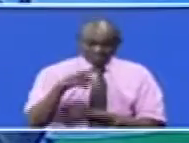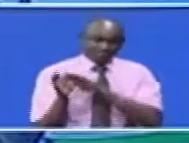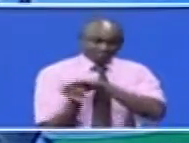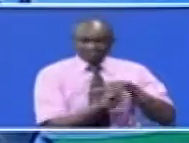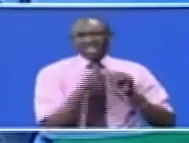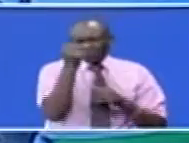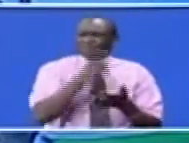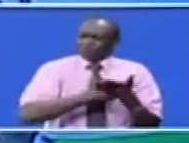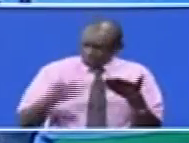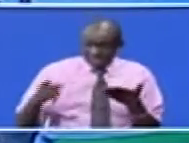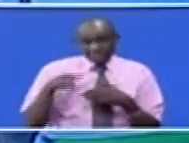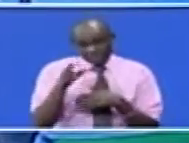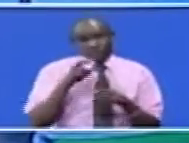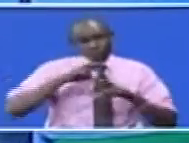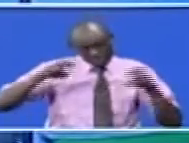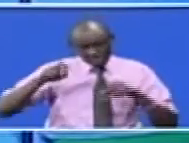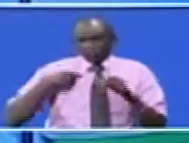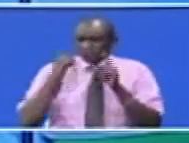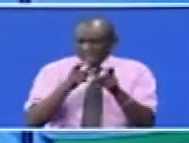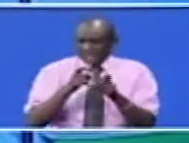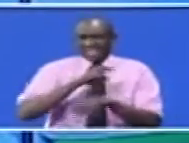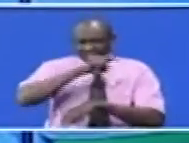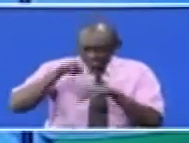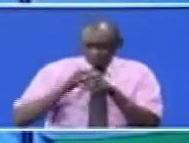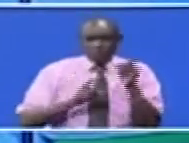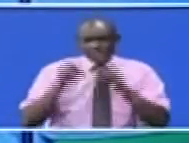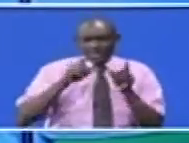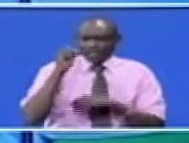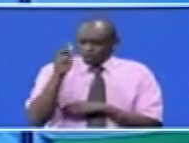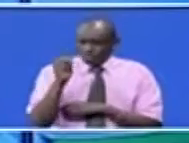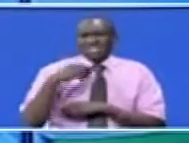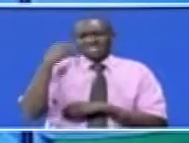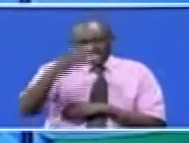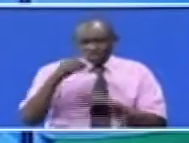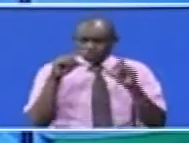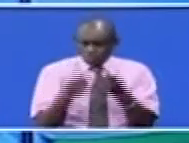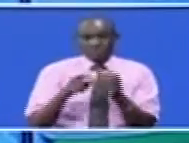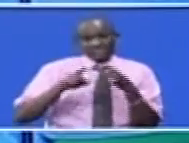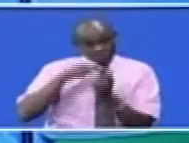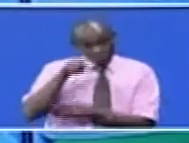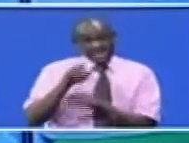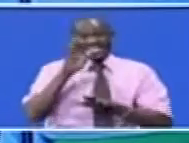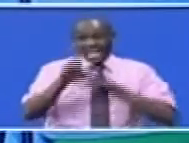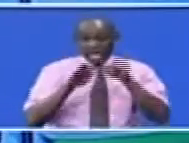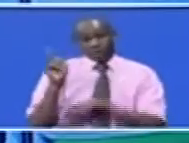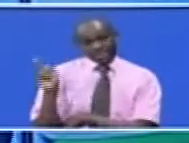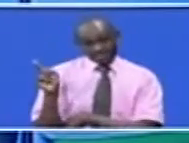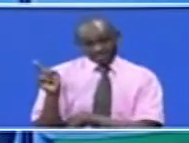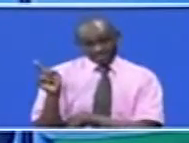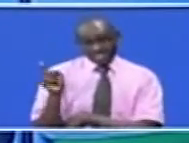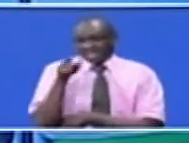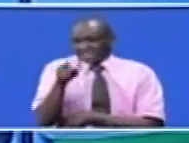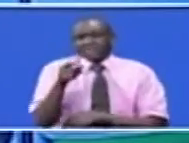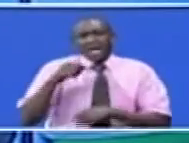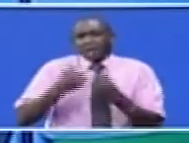5 weeks of regional soccer talent search, the national trials for the Safaricom Next Generation kicked off today at Nyayo National Stadium. The event